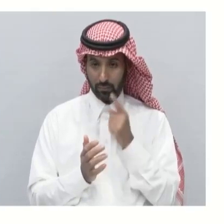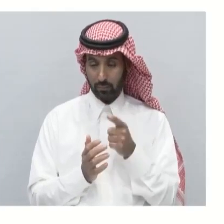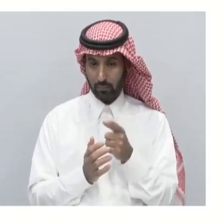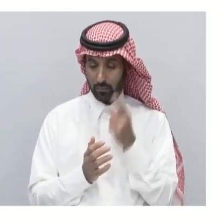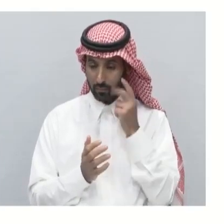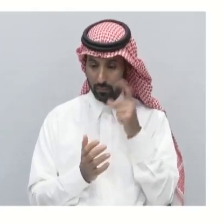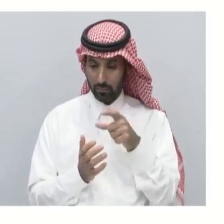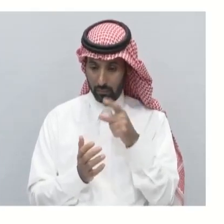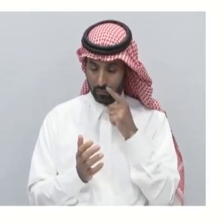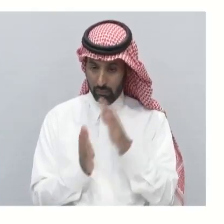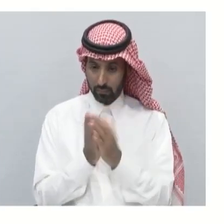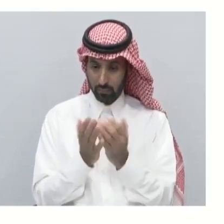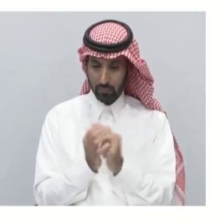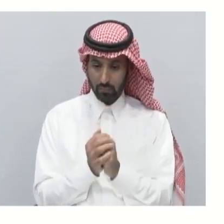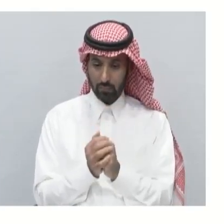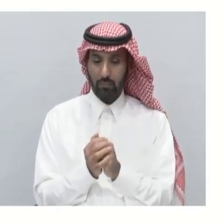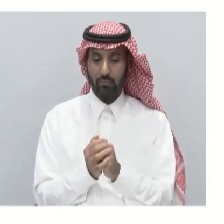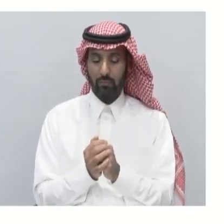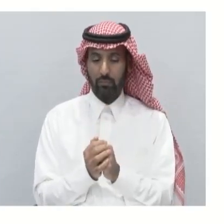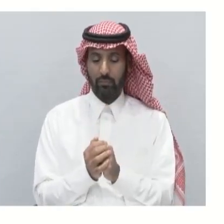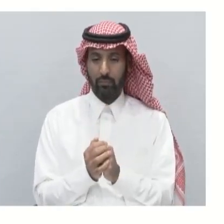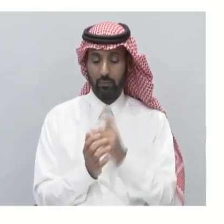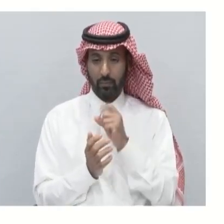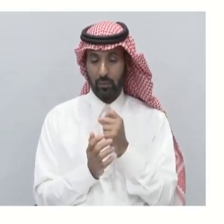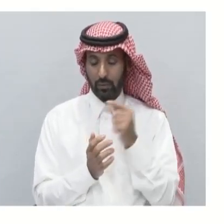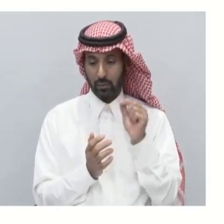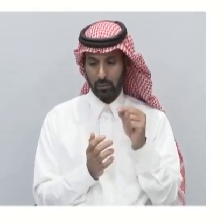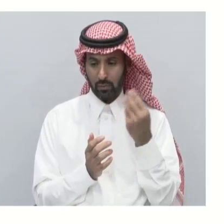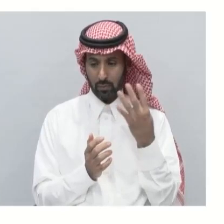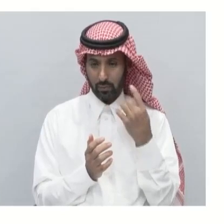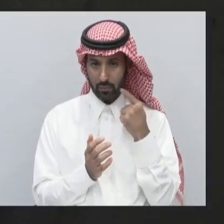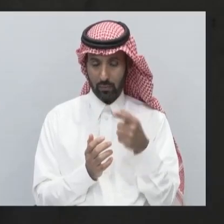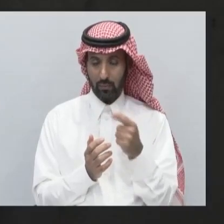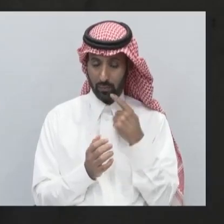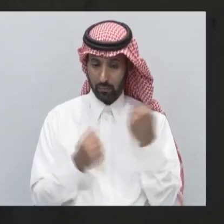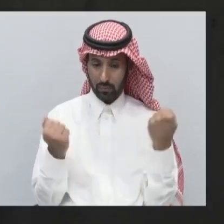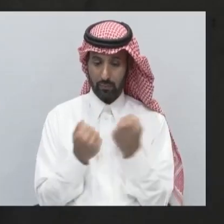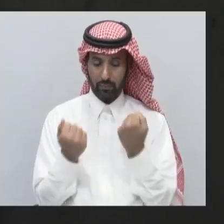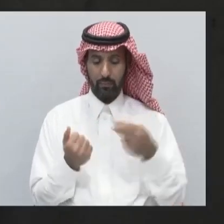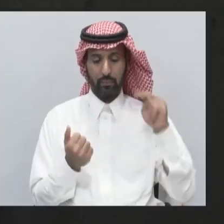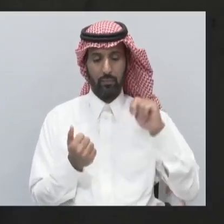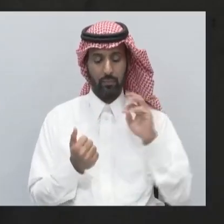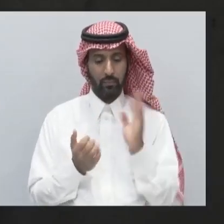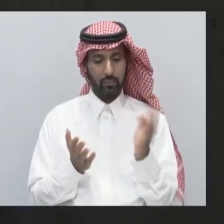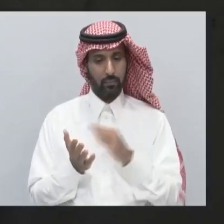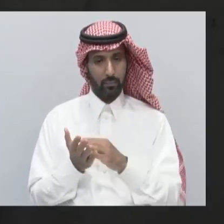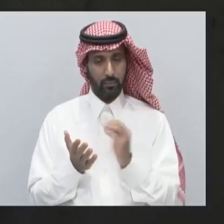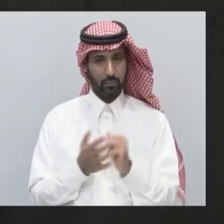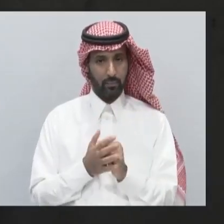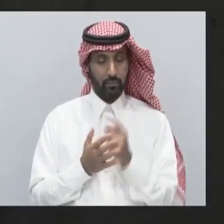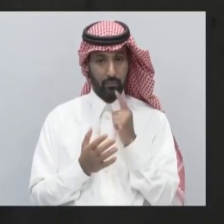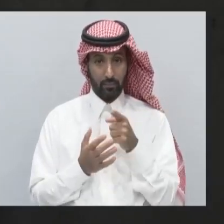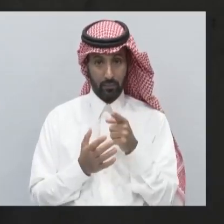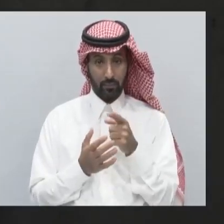to check your books on page 104. Page 104 in your books, exercise N. In there, you